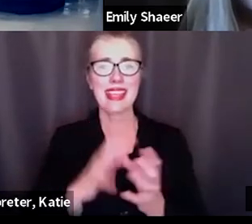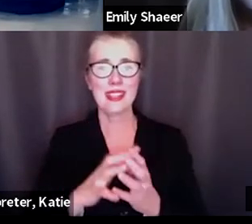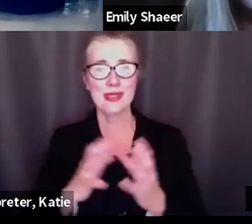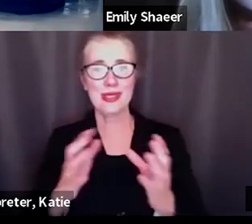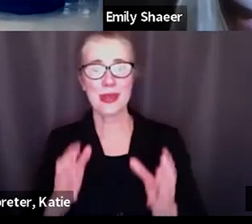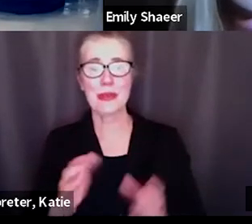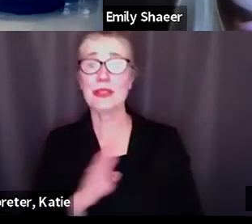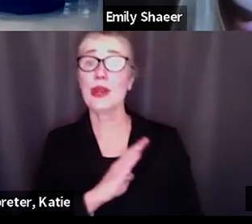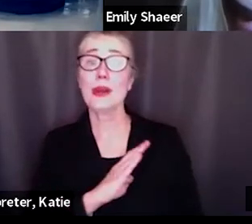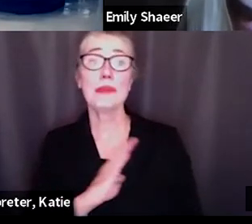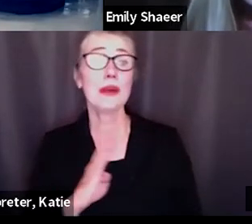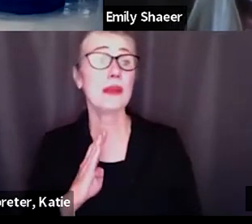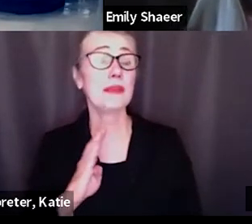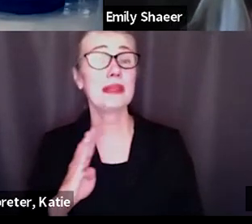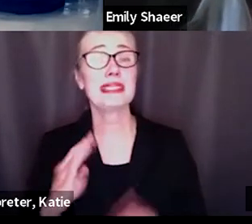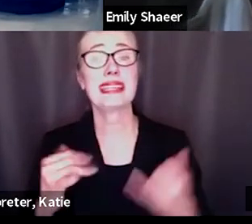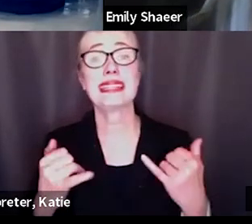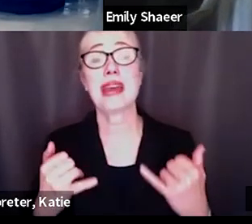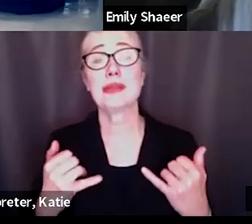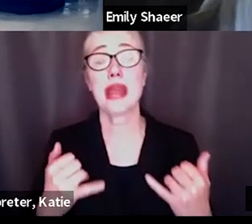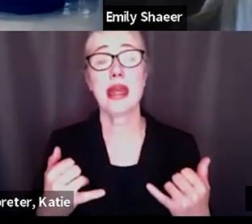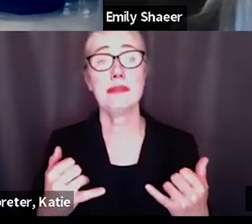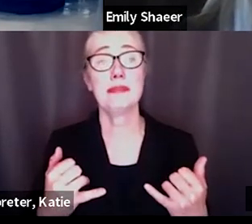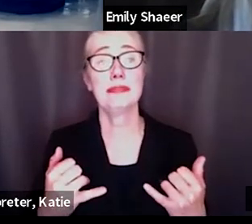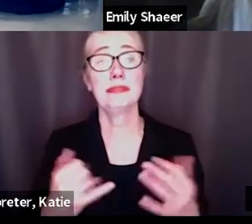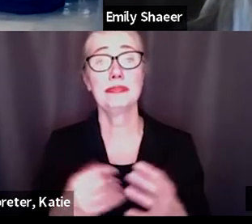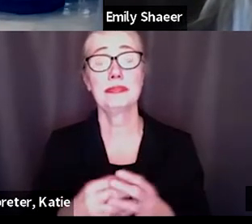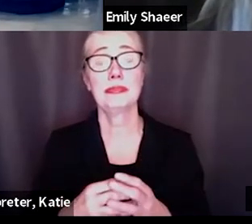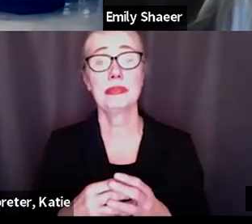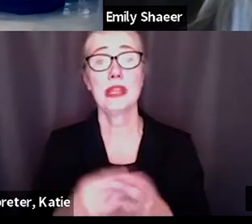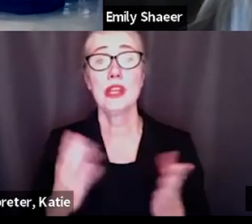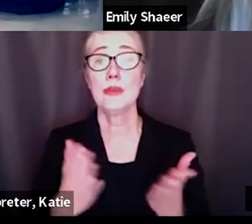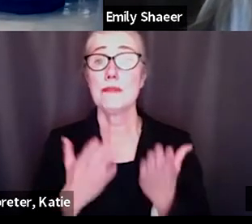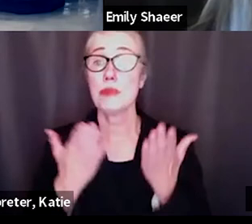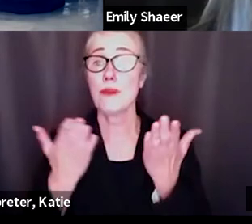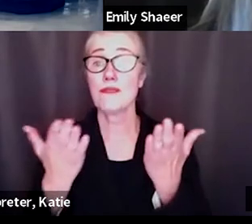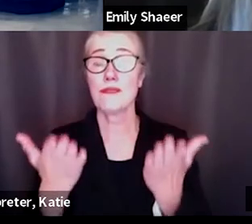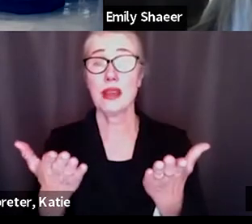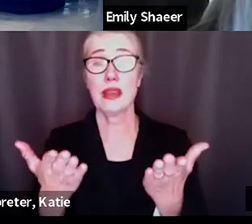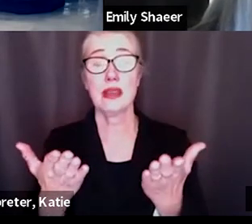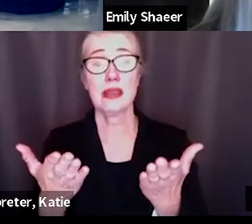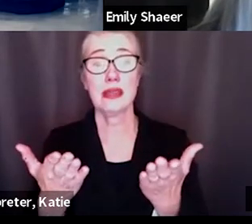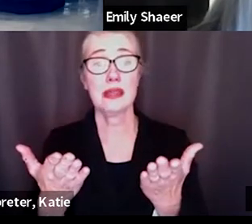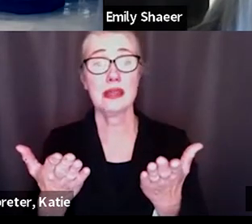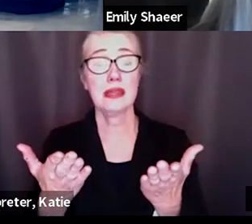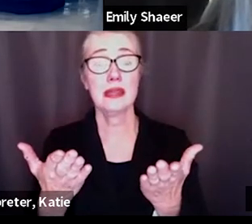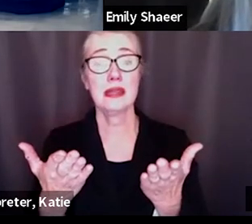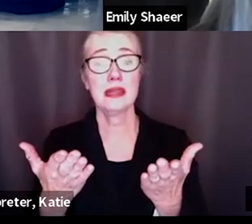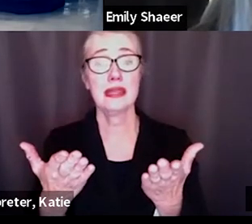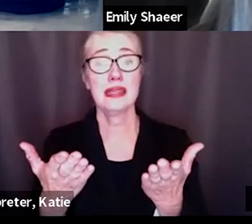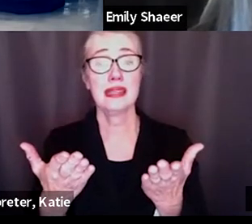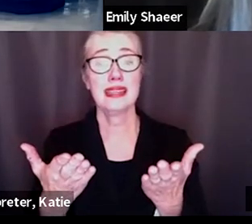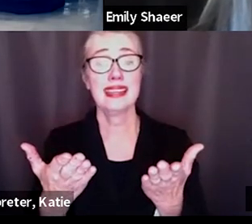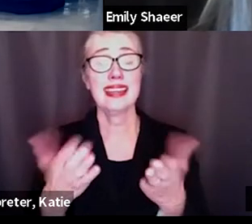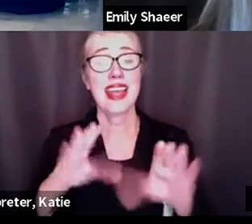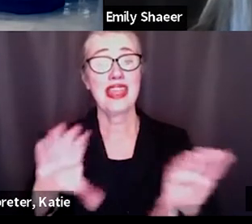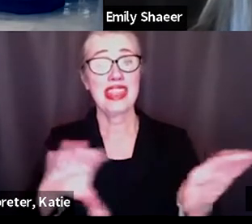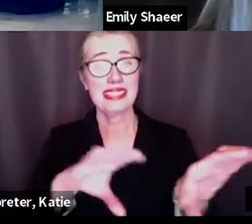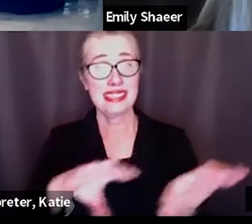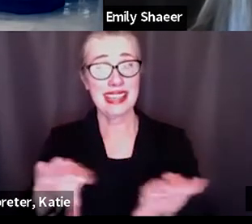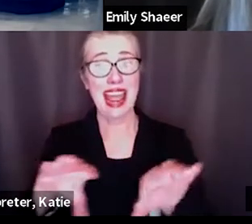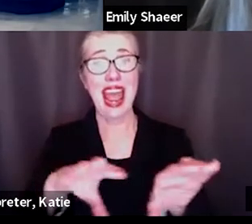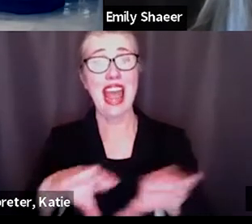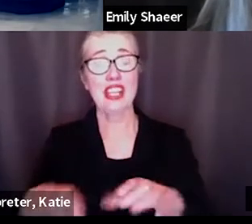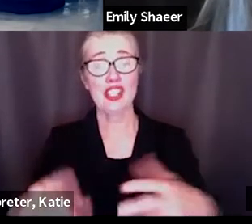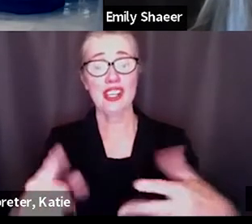board members at this time i'd like to know if you would move uh make a motion to approve this action item